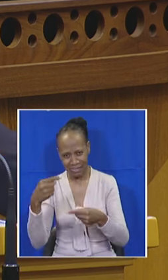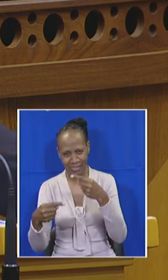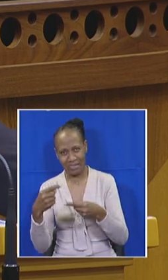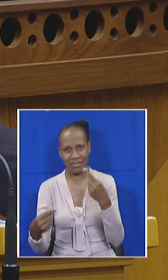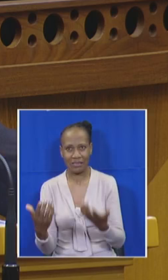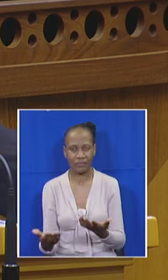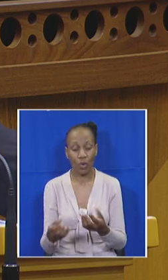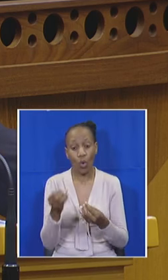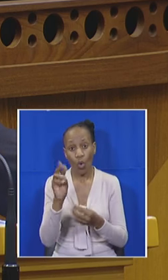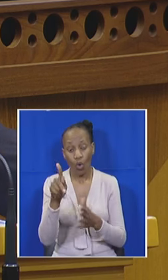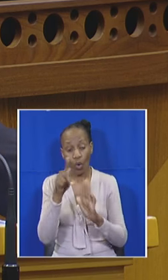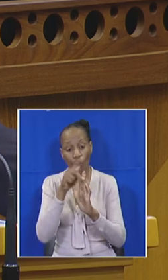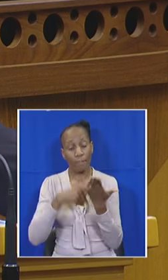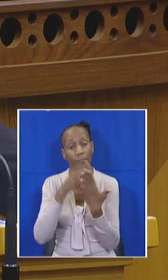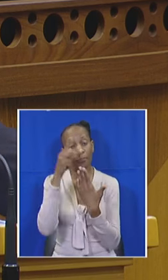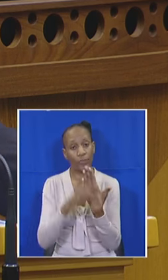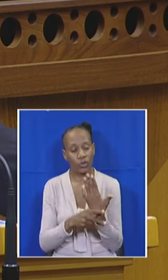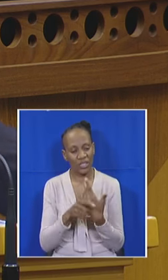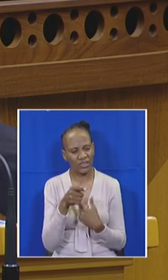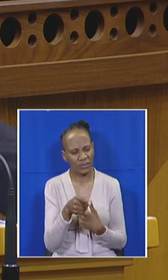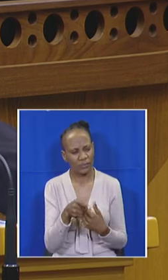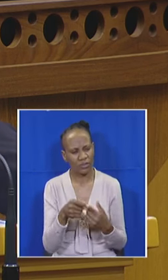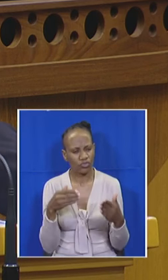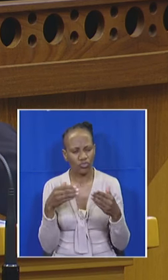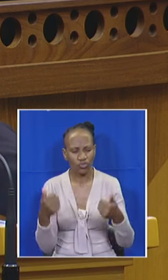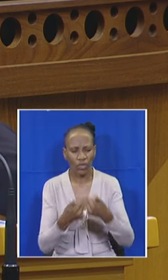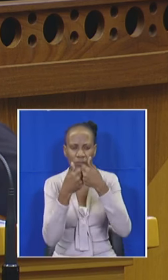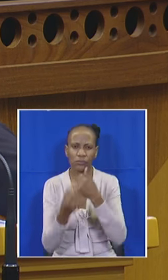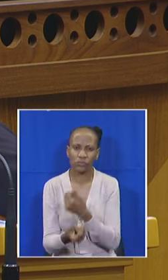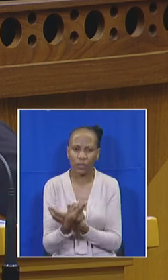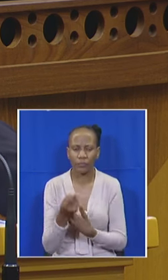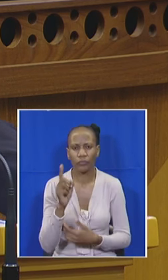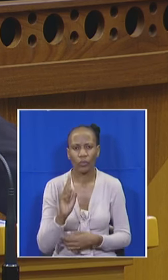The project has also faced